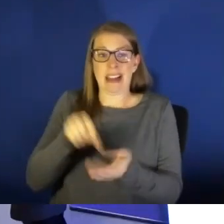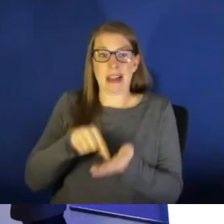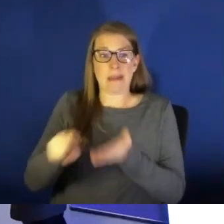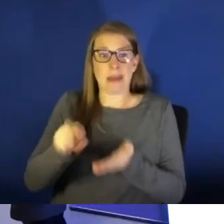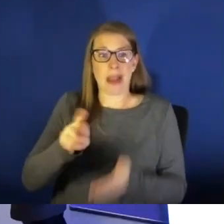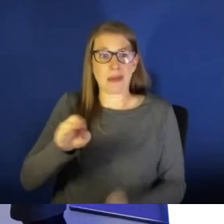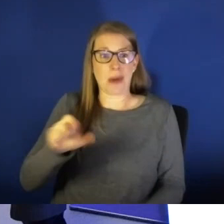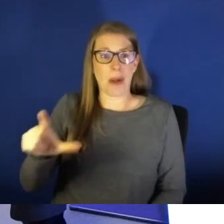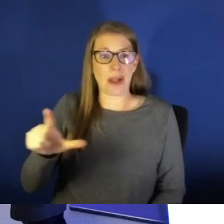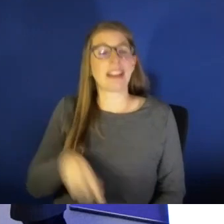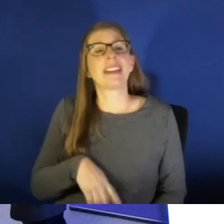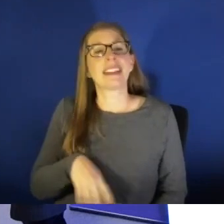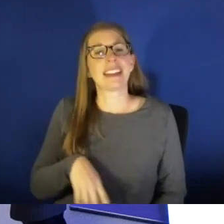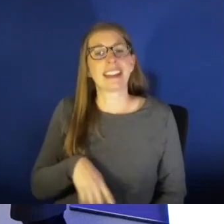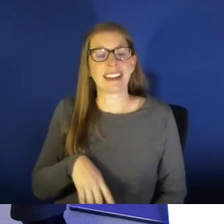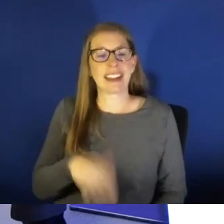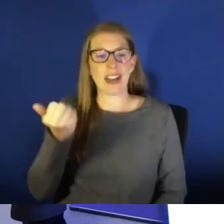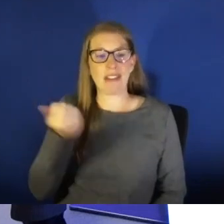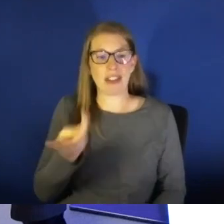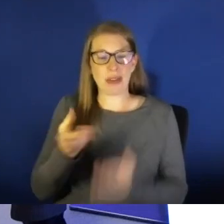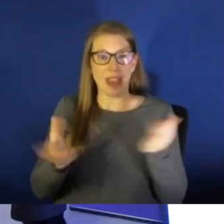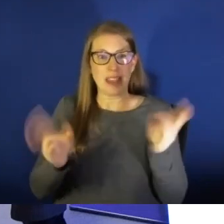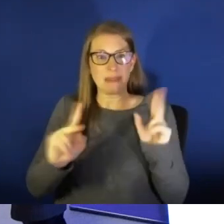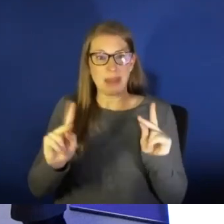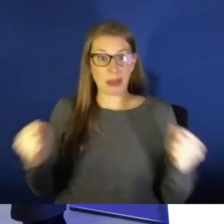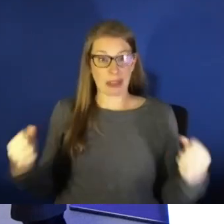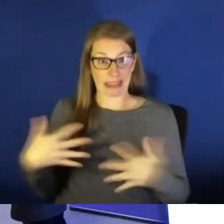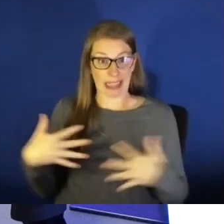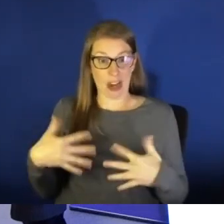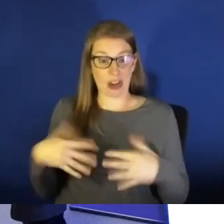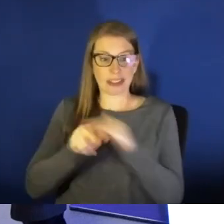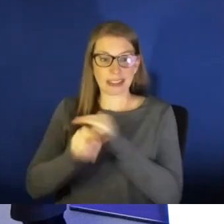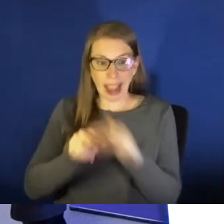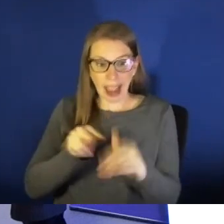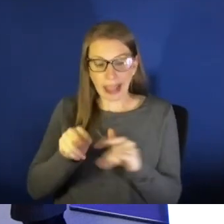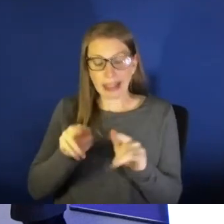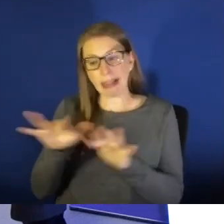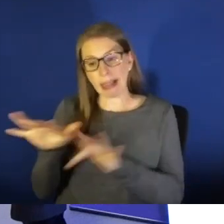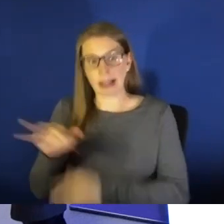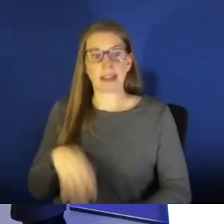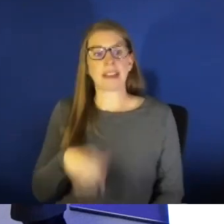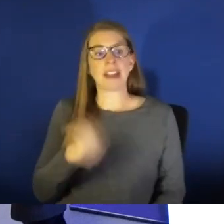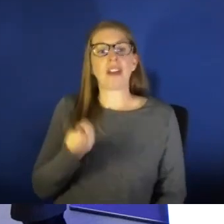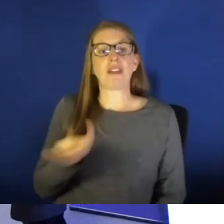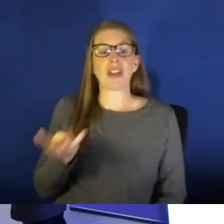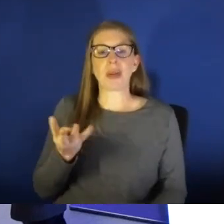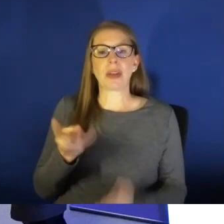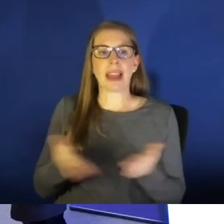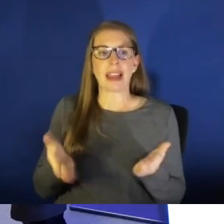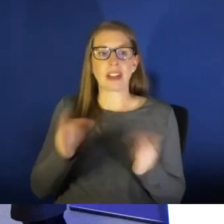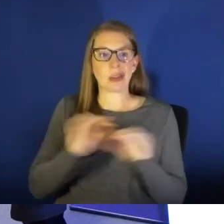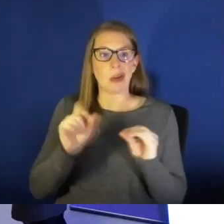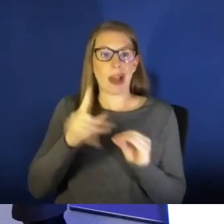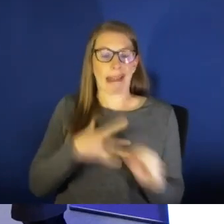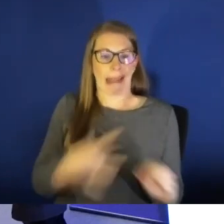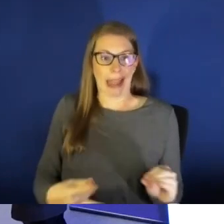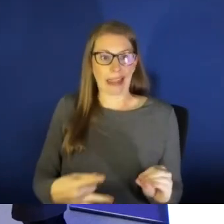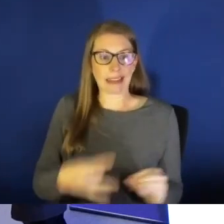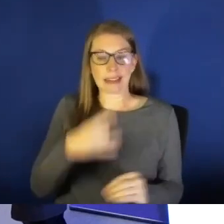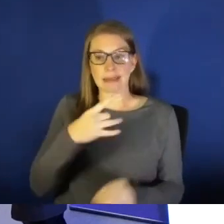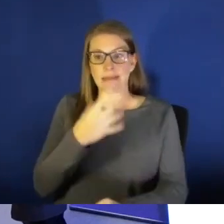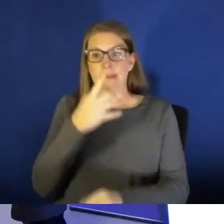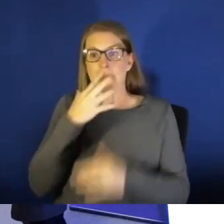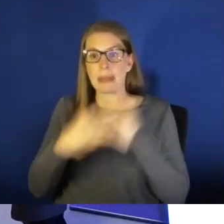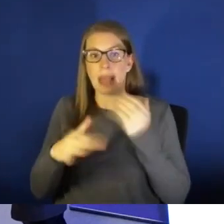things. So people get scared of scans and so on. So a couple of things. Like nobody likes to get blood drawn or an